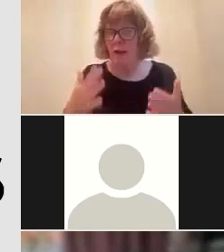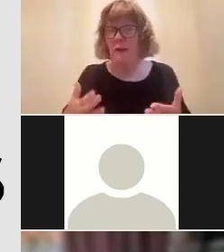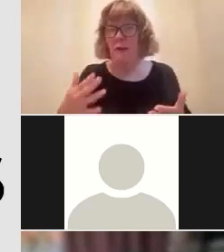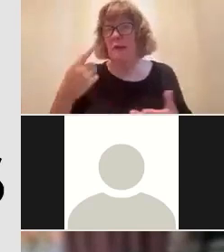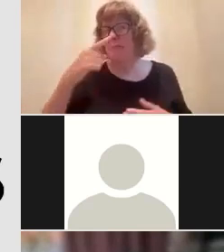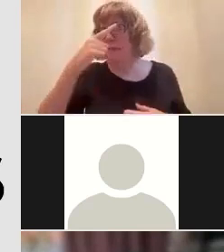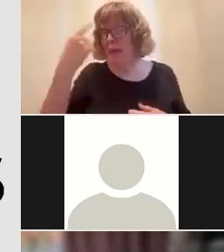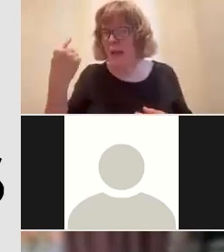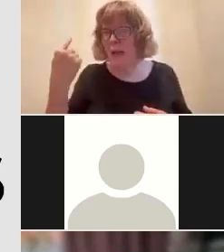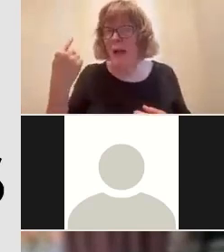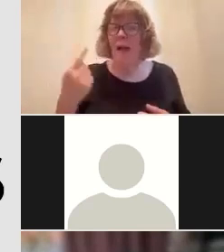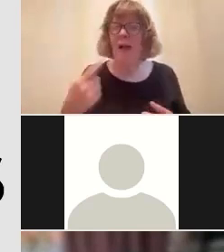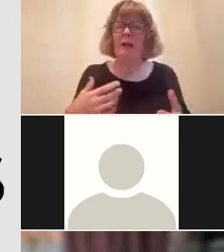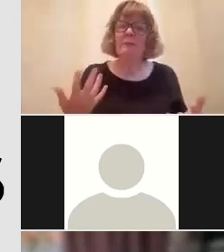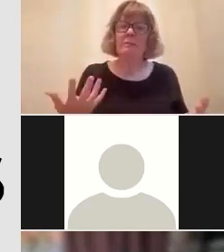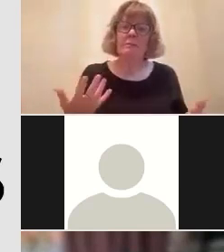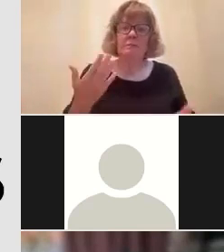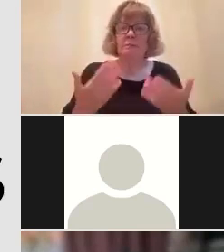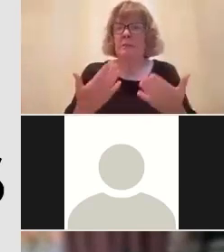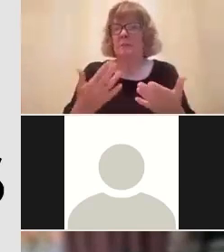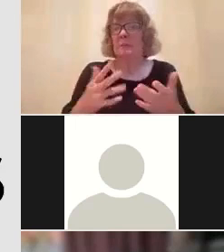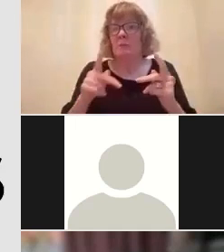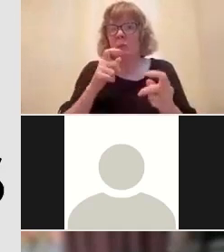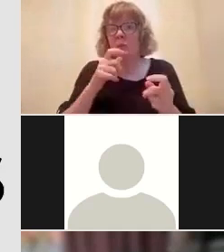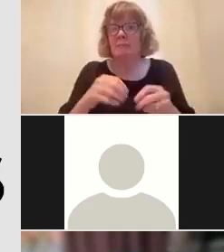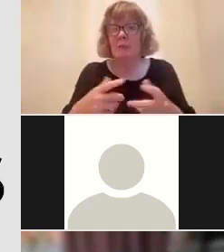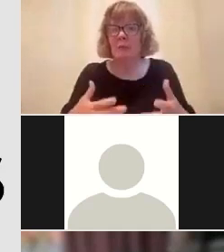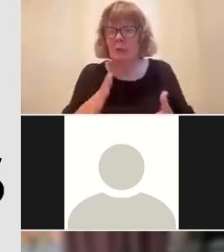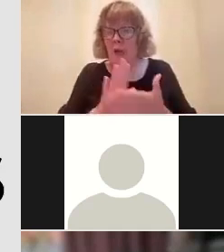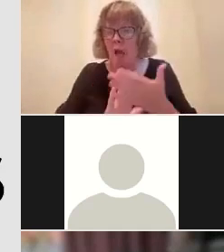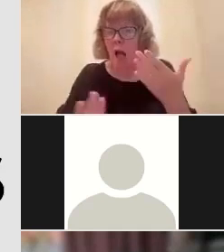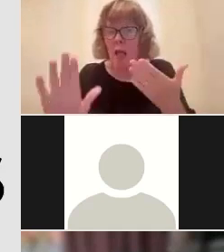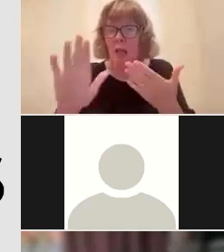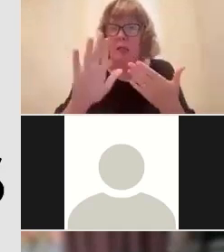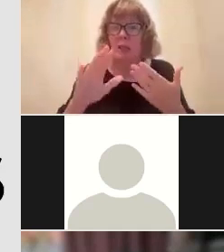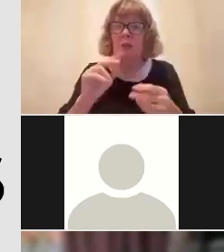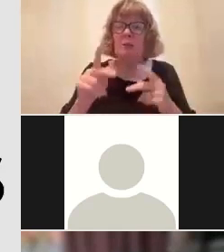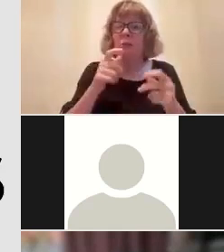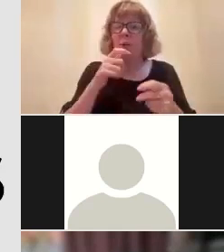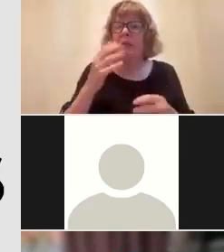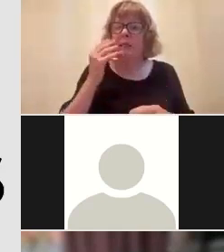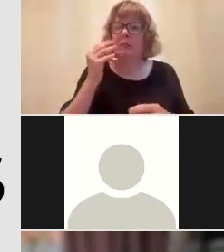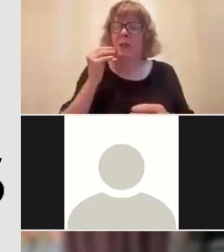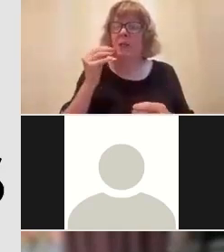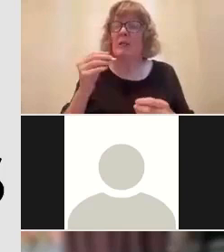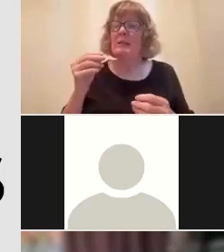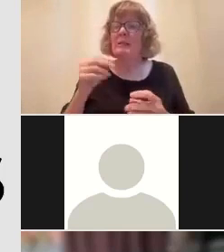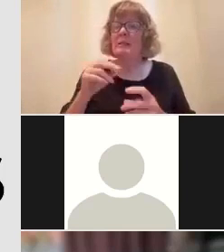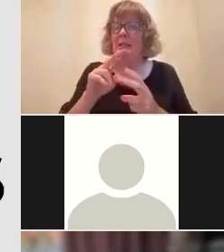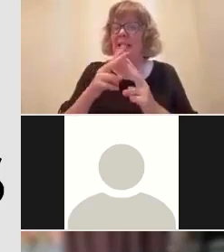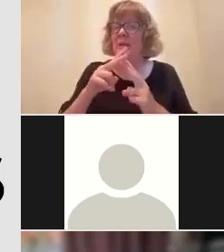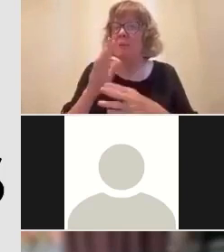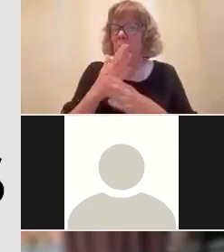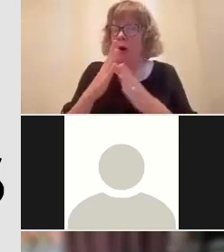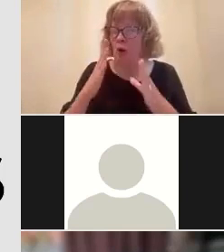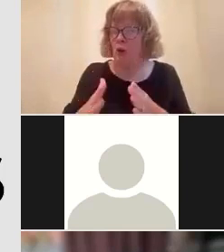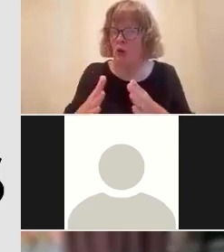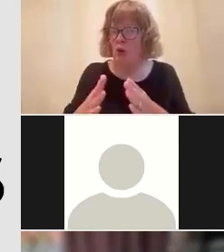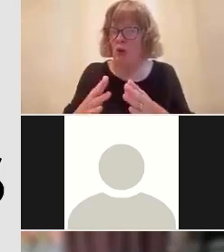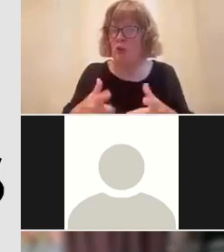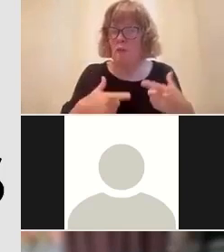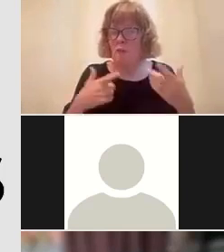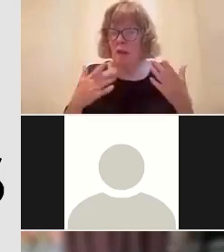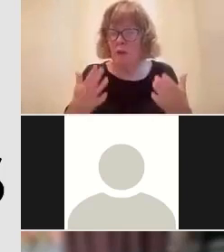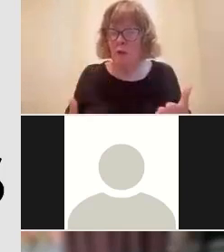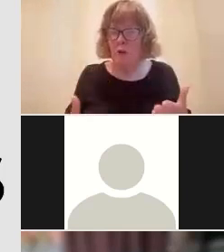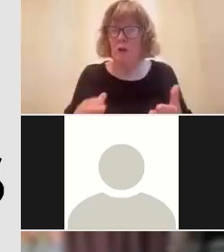survivors, people who are in college, survivors of intimate partner violence as well. We may have older survivors, or